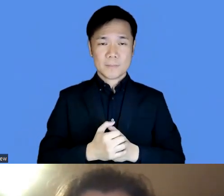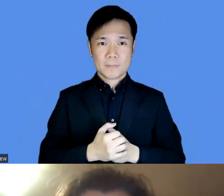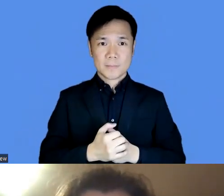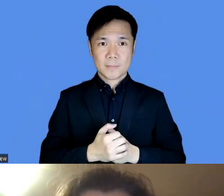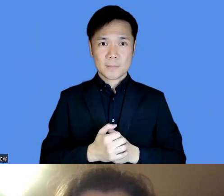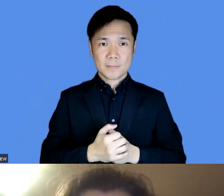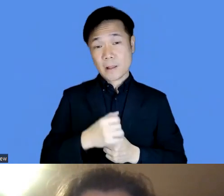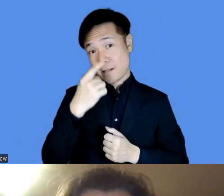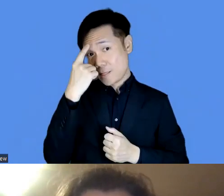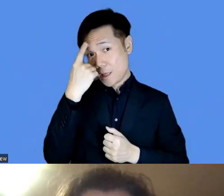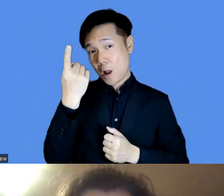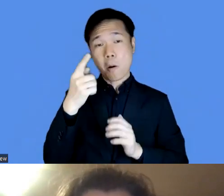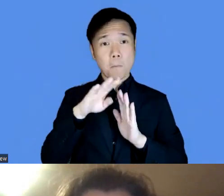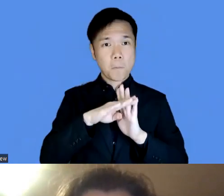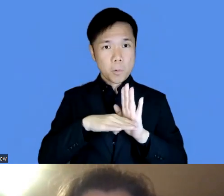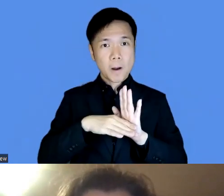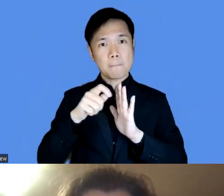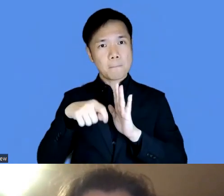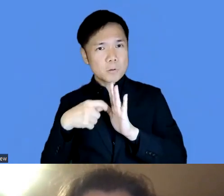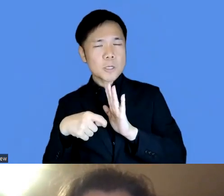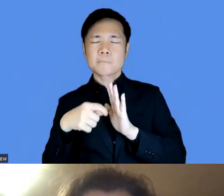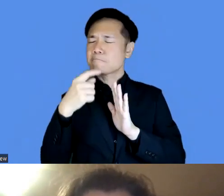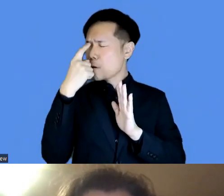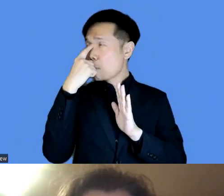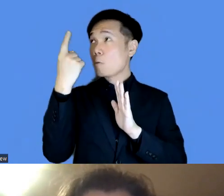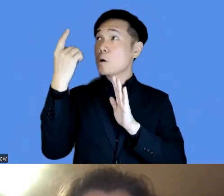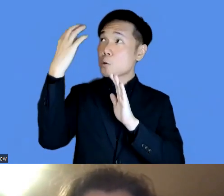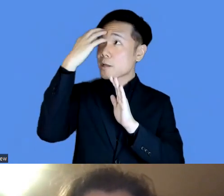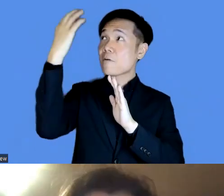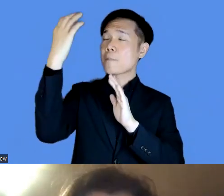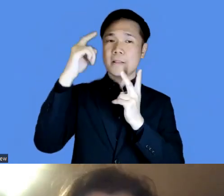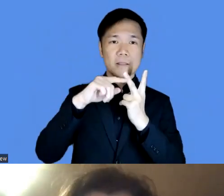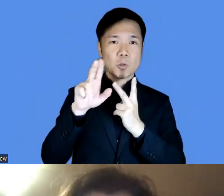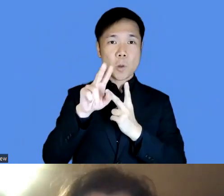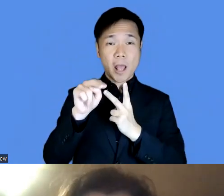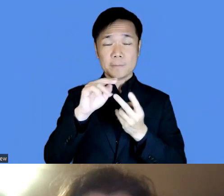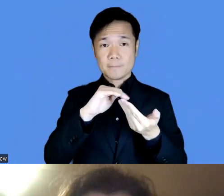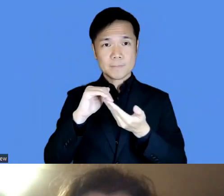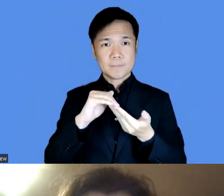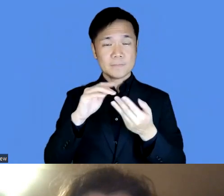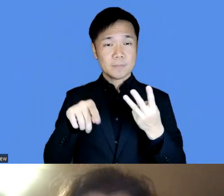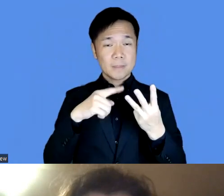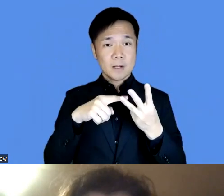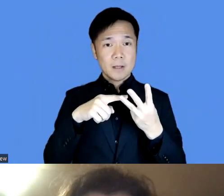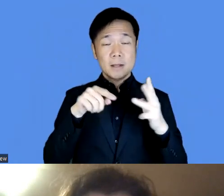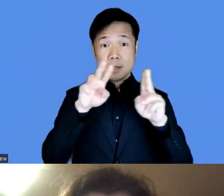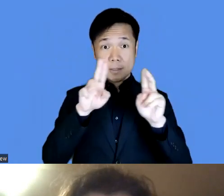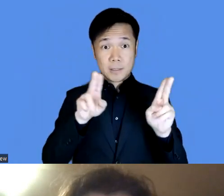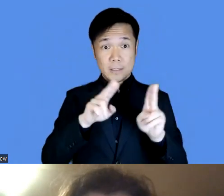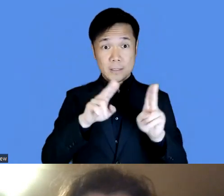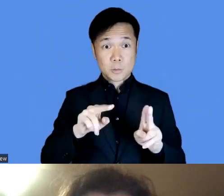develop programs and projects with governments and UN agencies and international